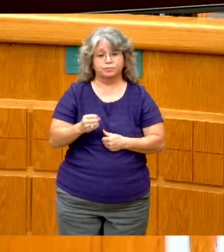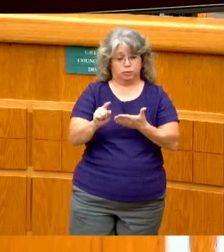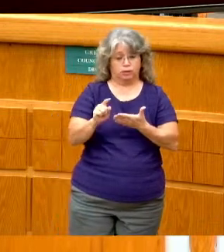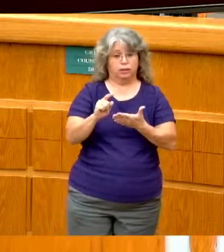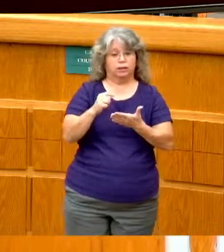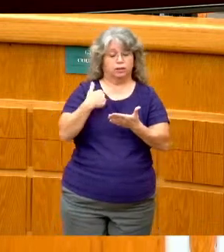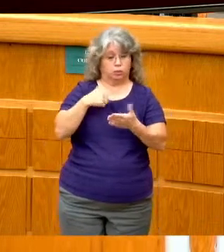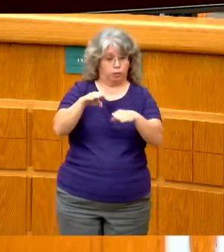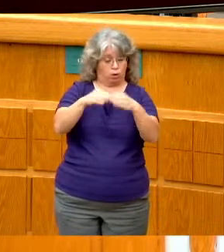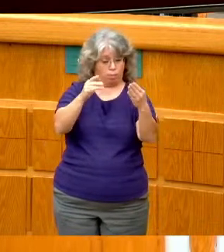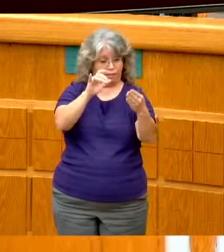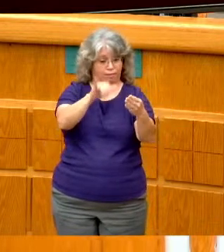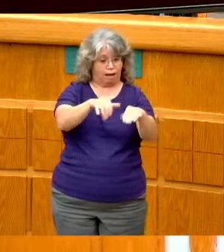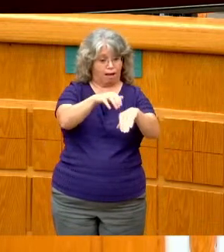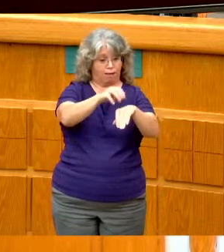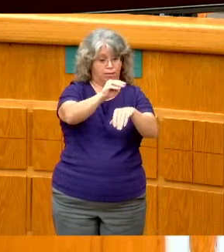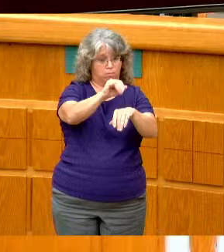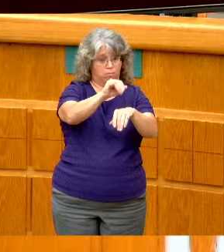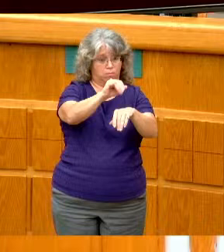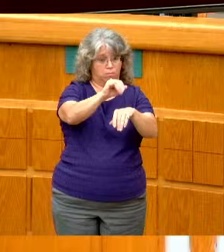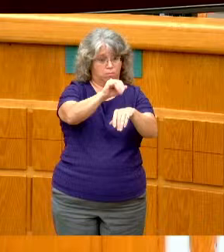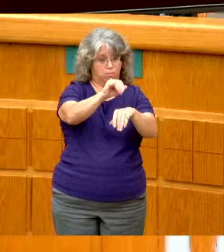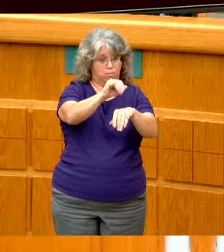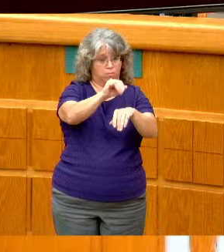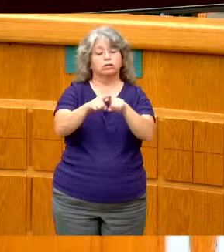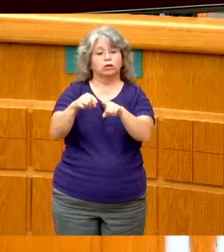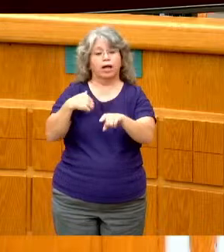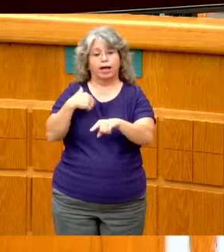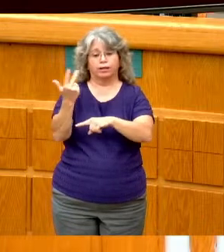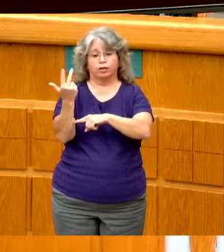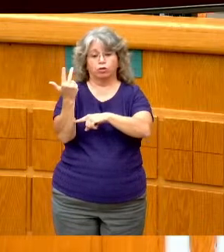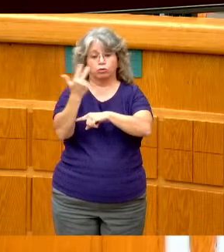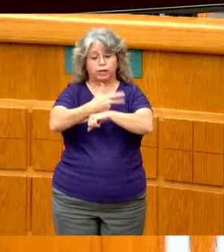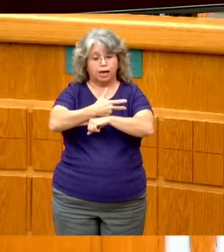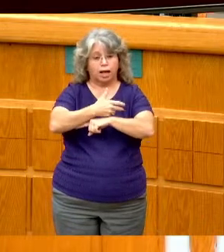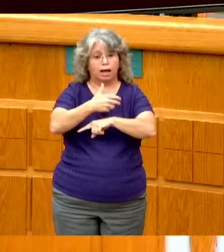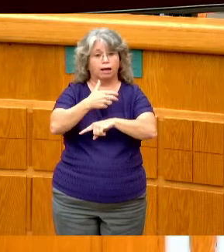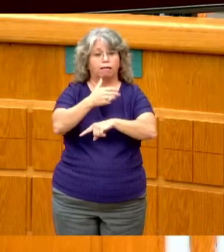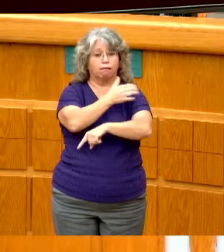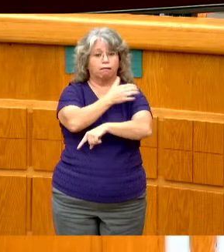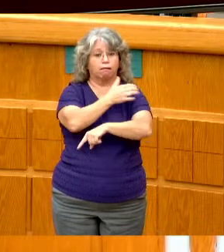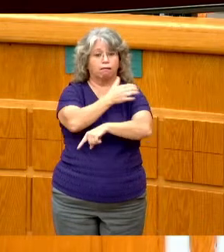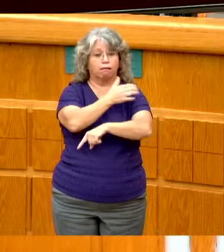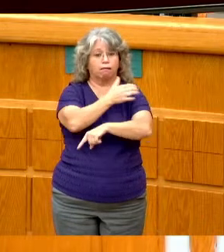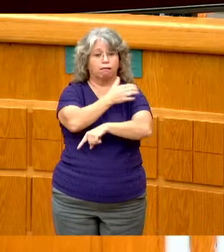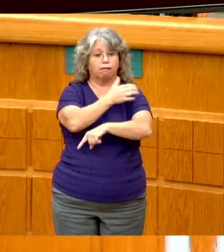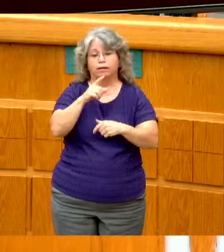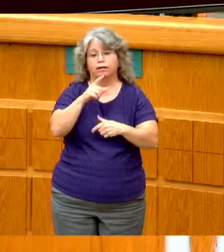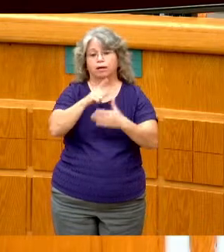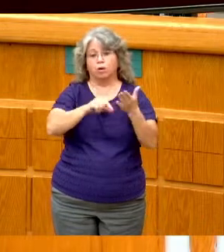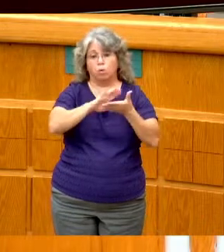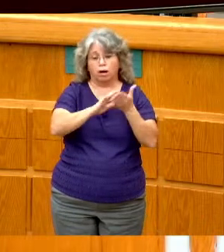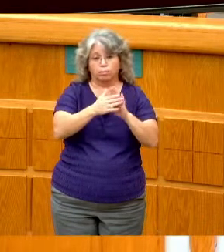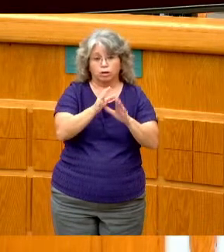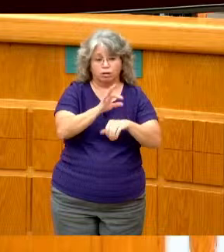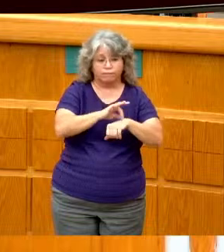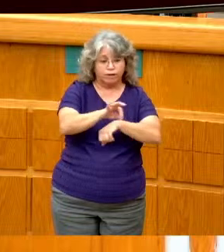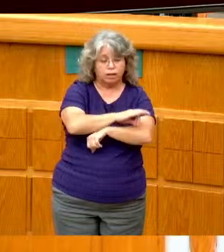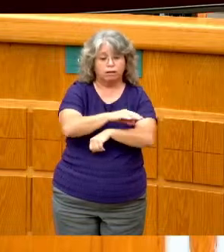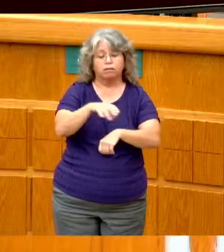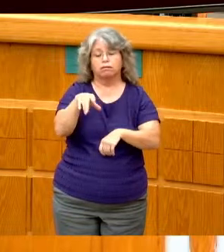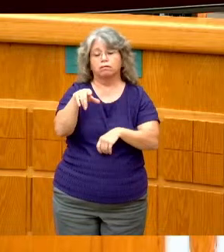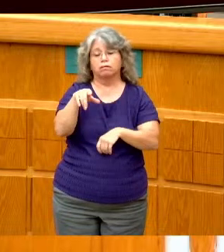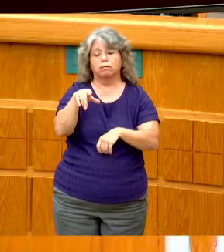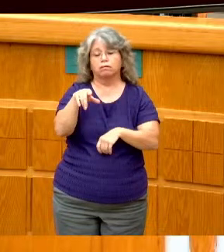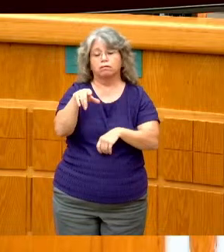clinics at La Palmera Mall, we've had 3 days of clinics at American Bank and Whataburger and 3 days at Borchard.